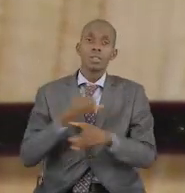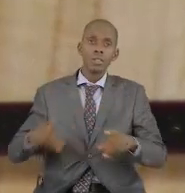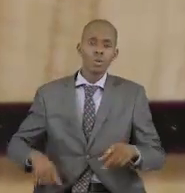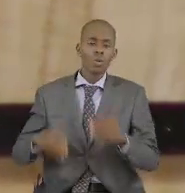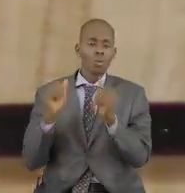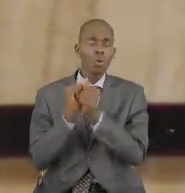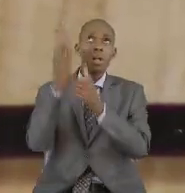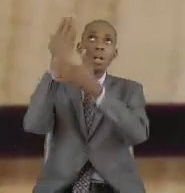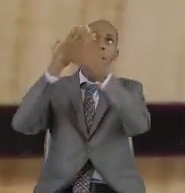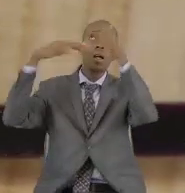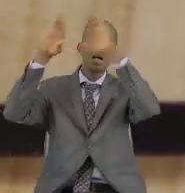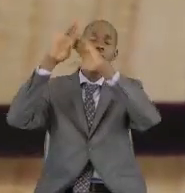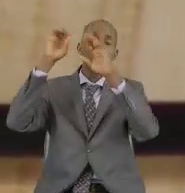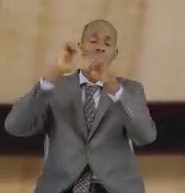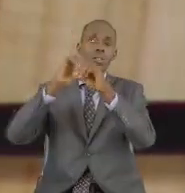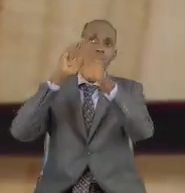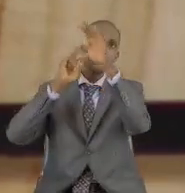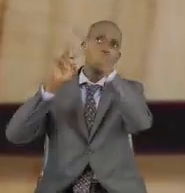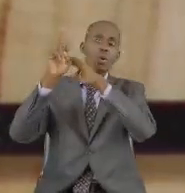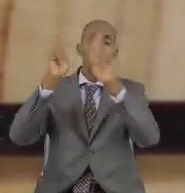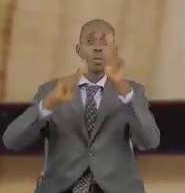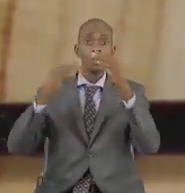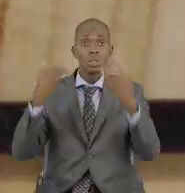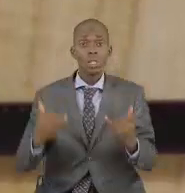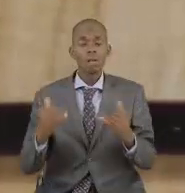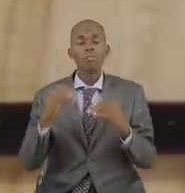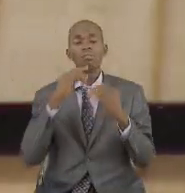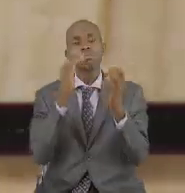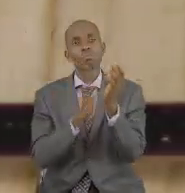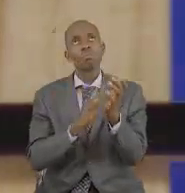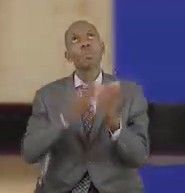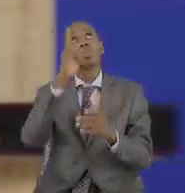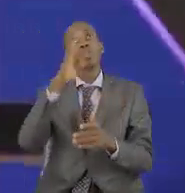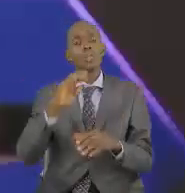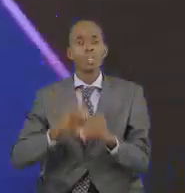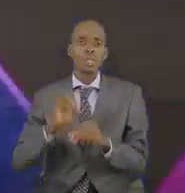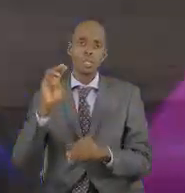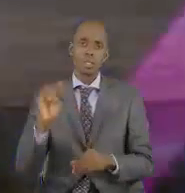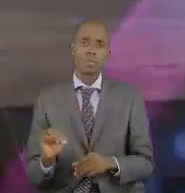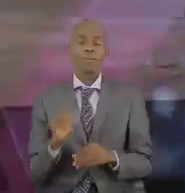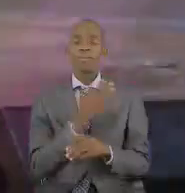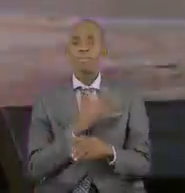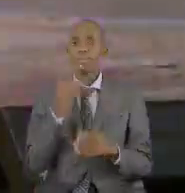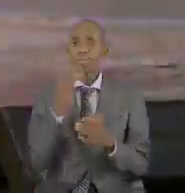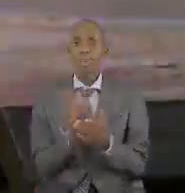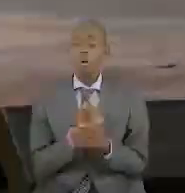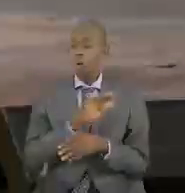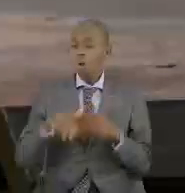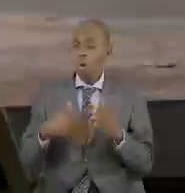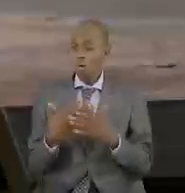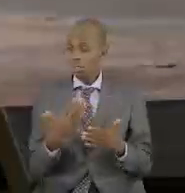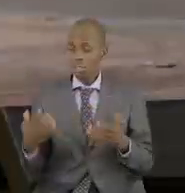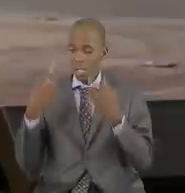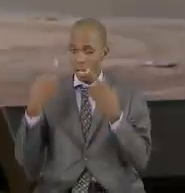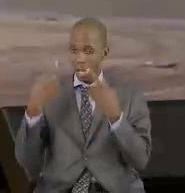those people, they glorified God in him. And he tells us that all this happened to him so that for